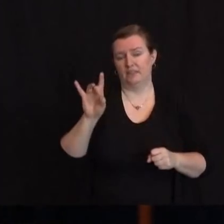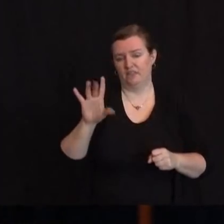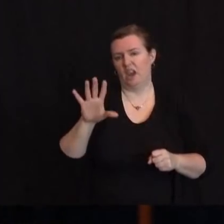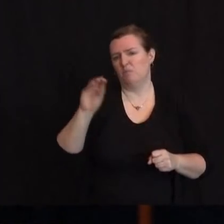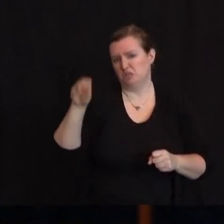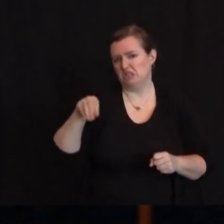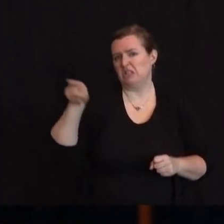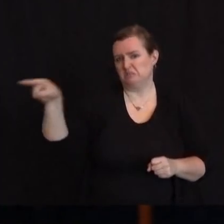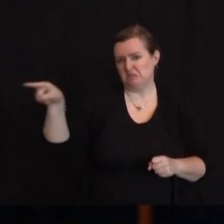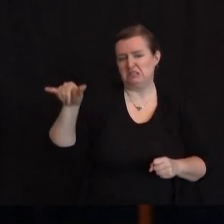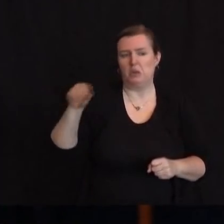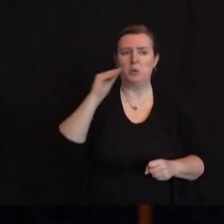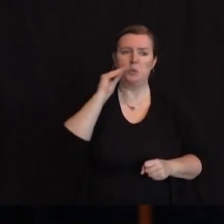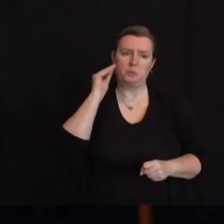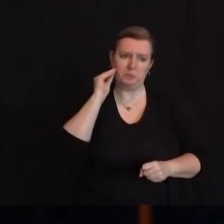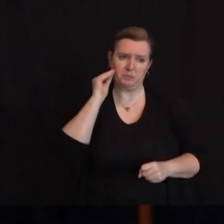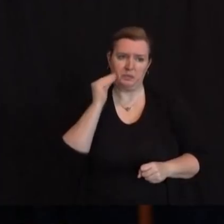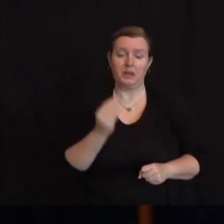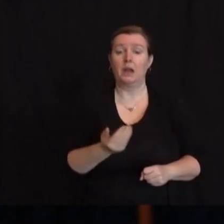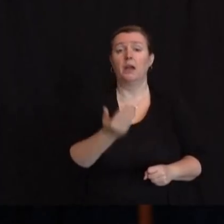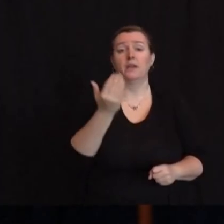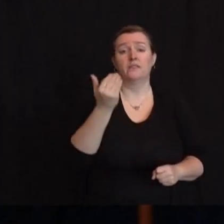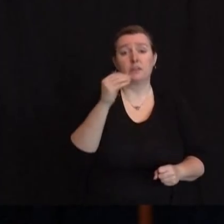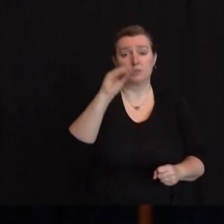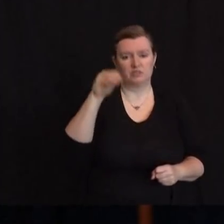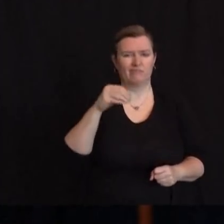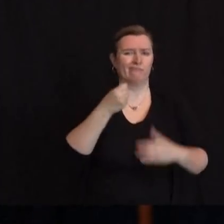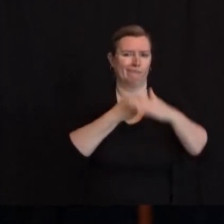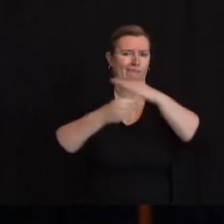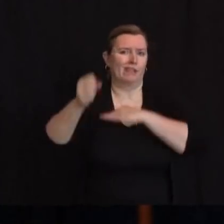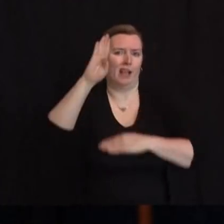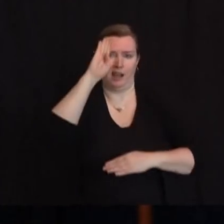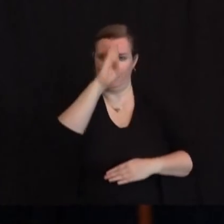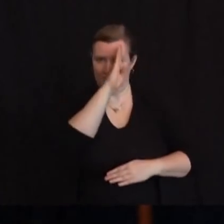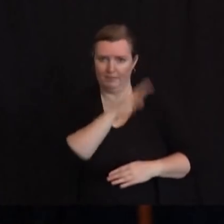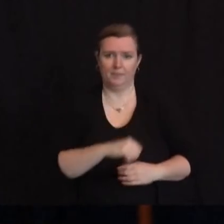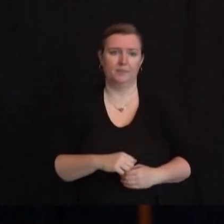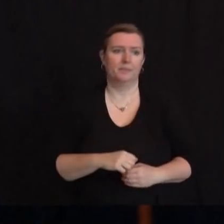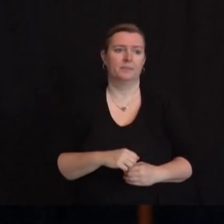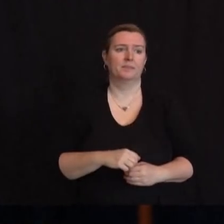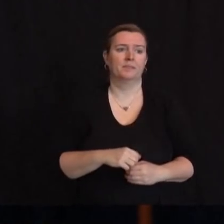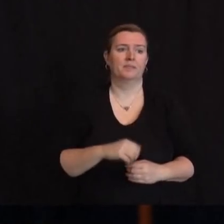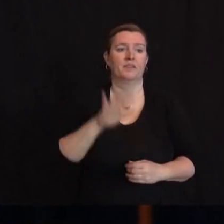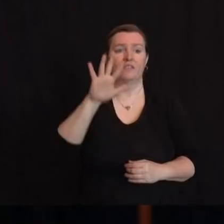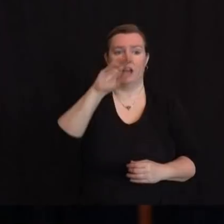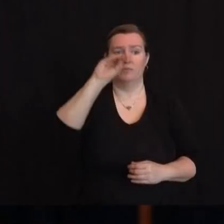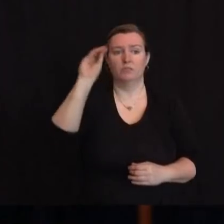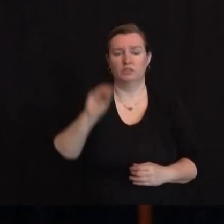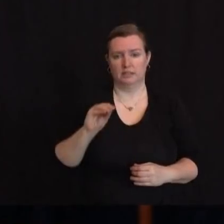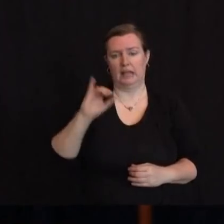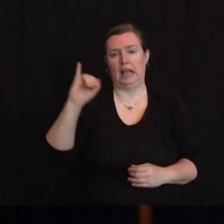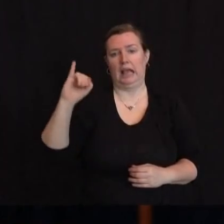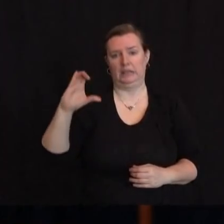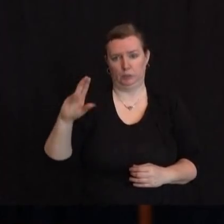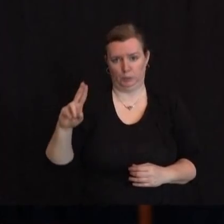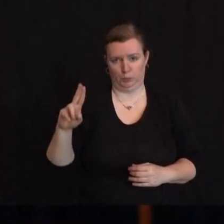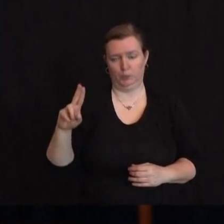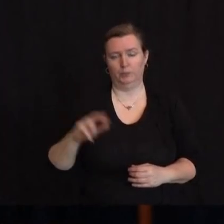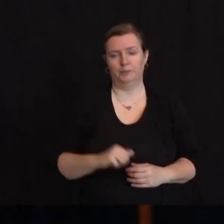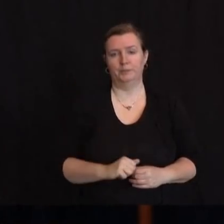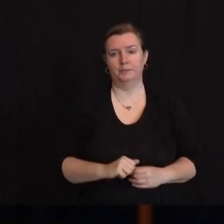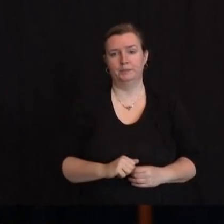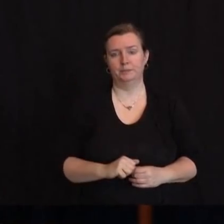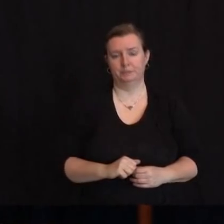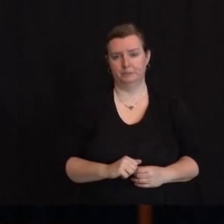5% in intensive care. And a percentage of that, you hope, 1% or less, but